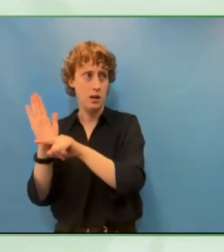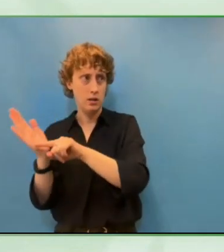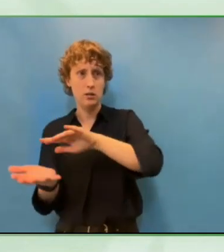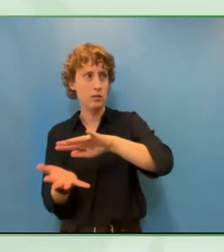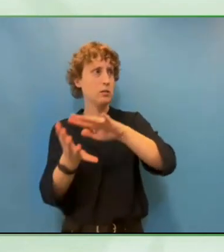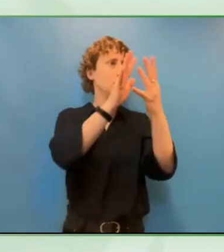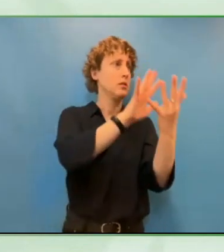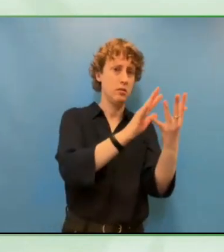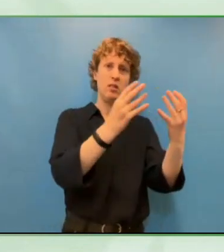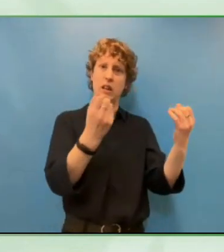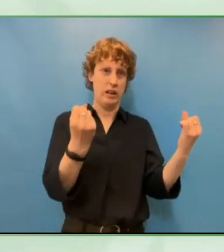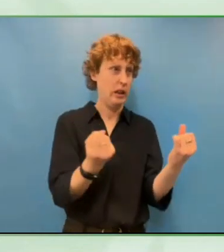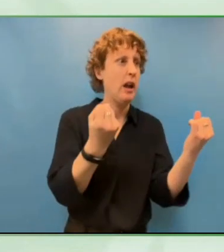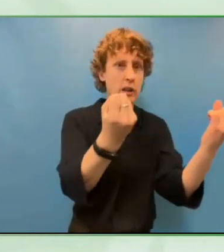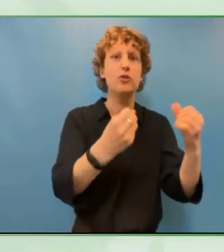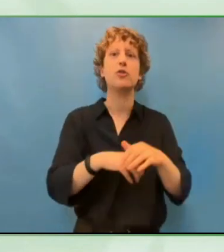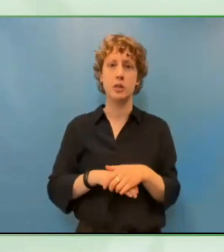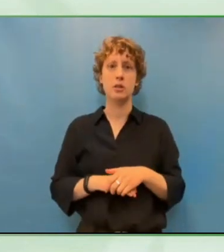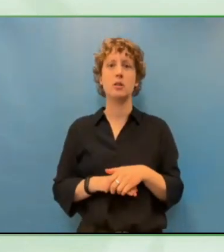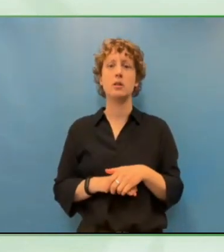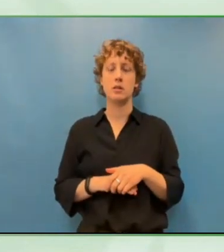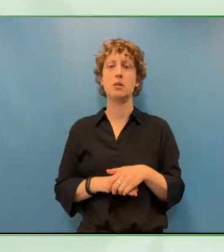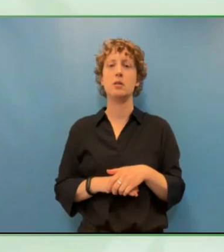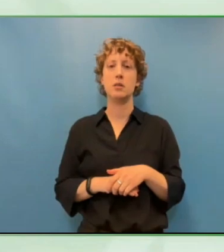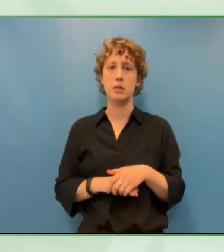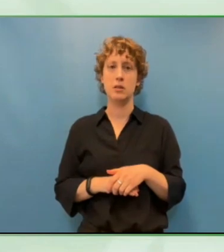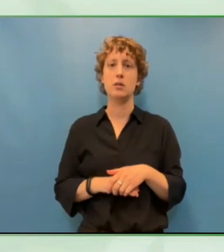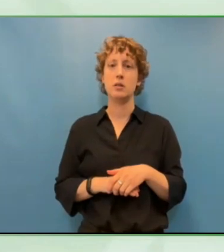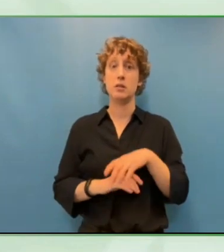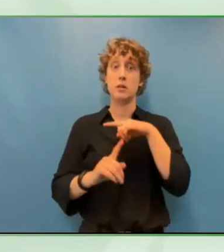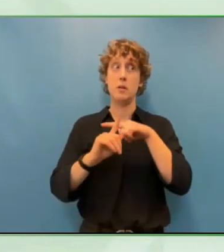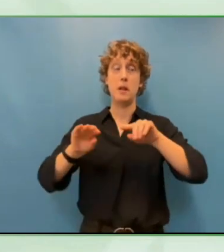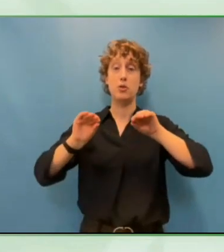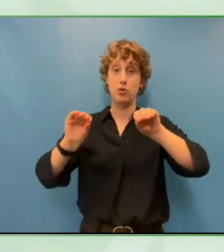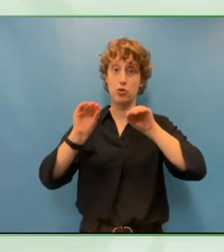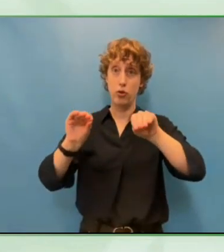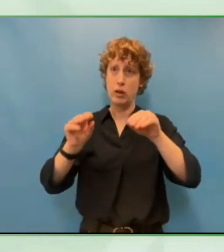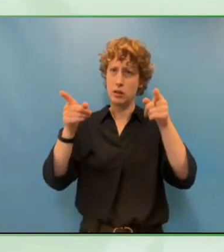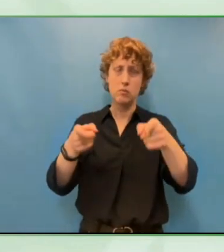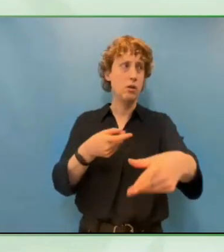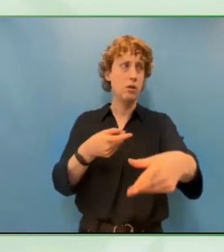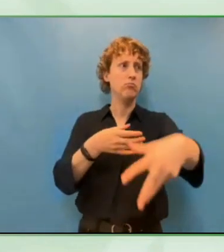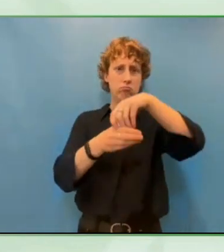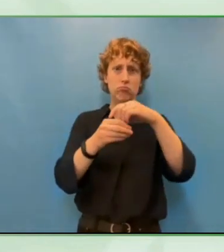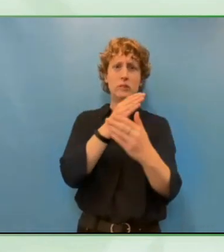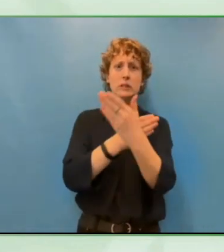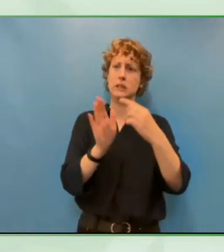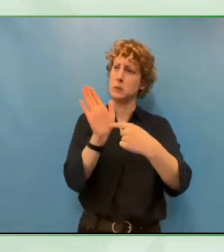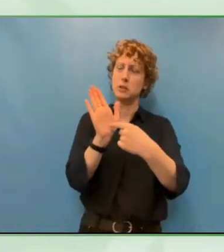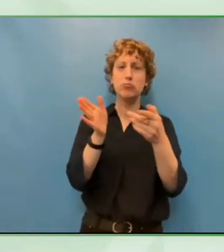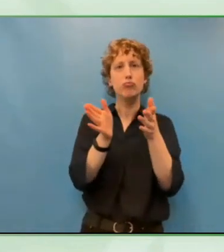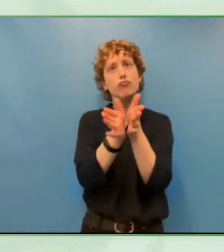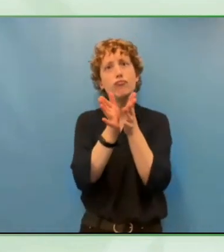example, that disability inclusion is included there. Could you give a little bit depth to